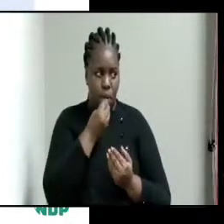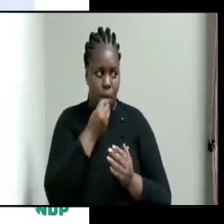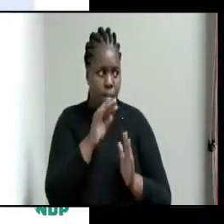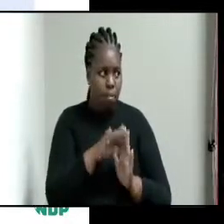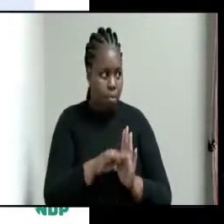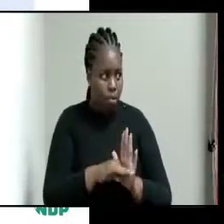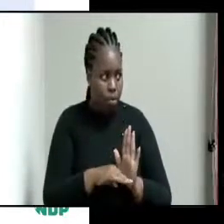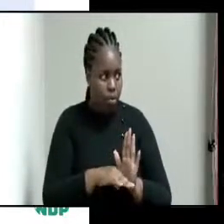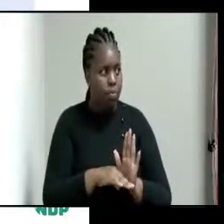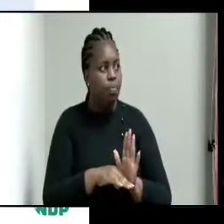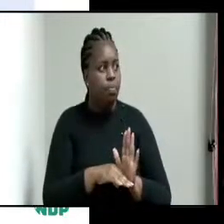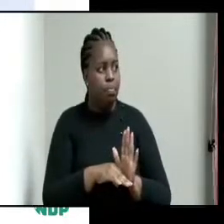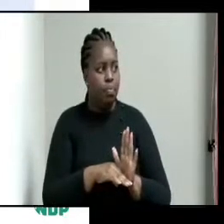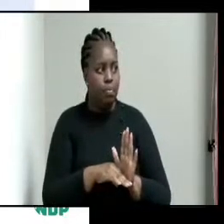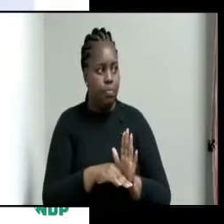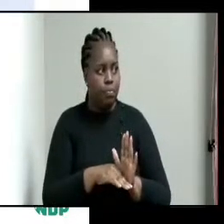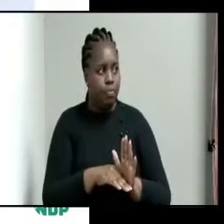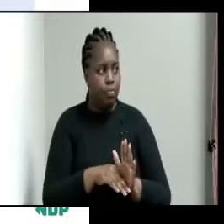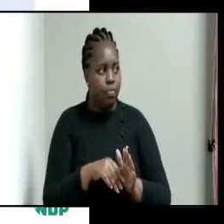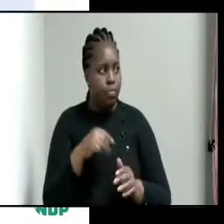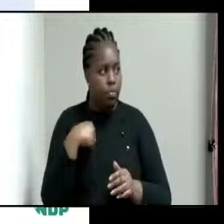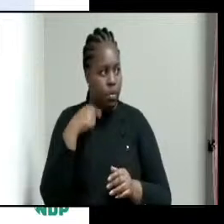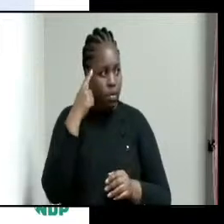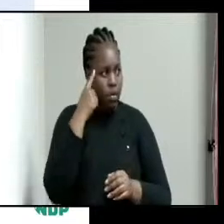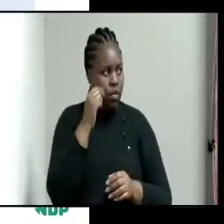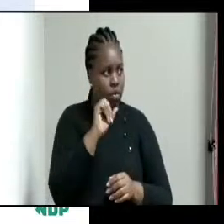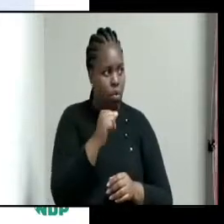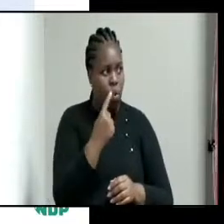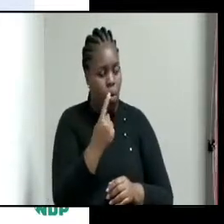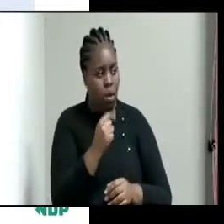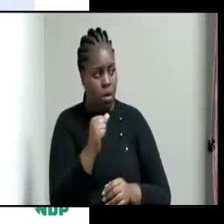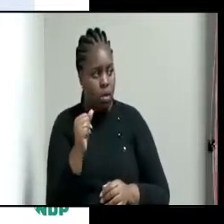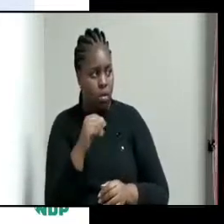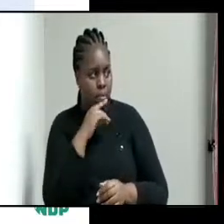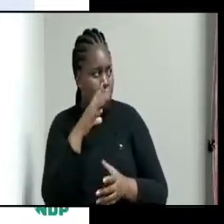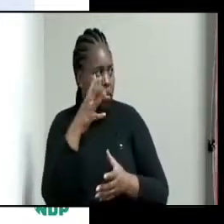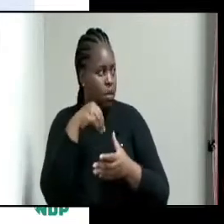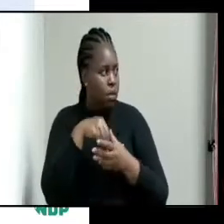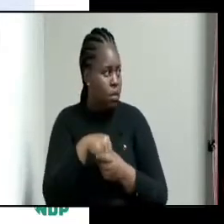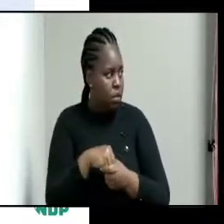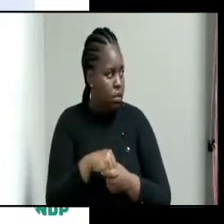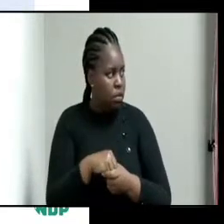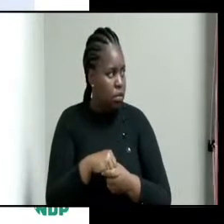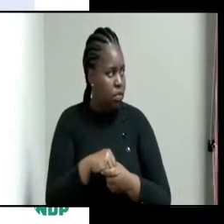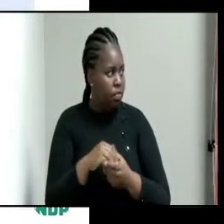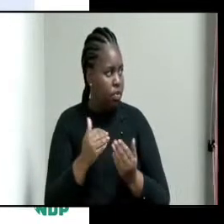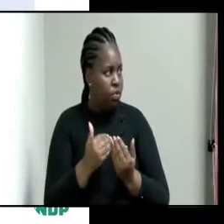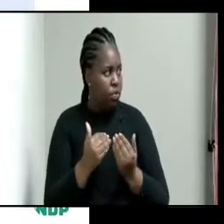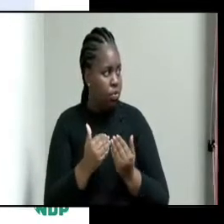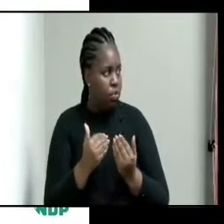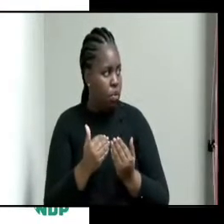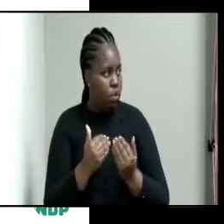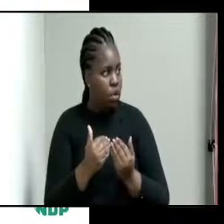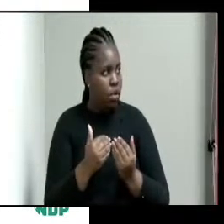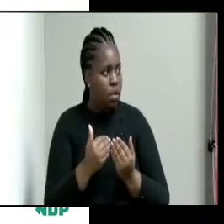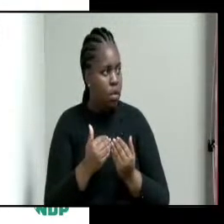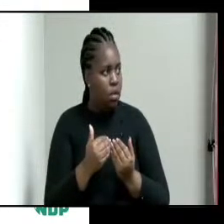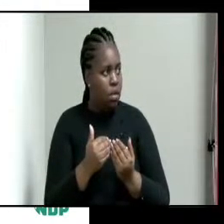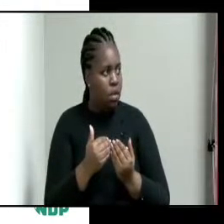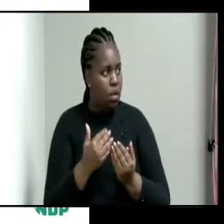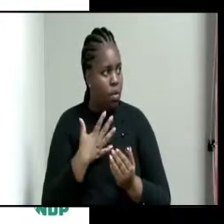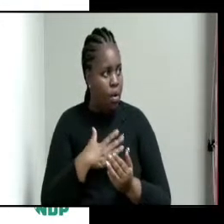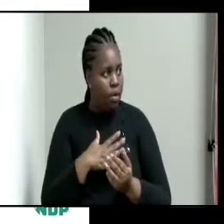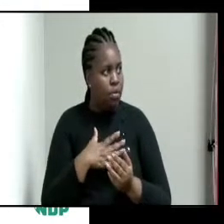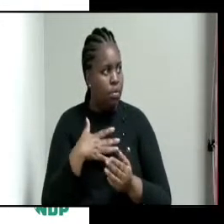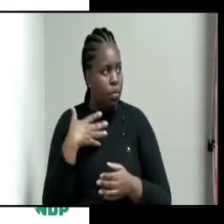program. So school nutrition program, it's one of the aspects that are included under the school facilities. So I just want to